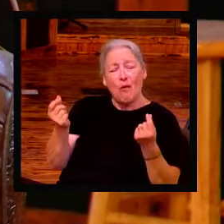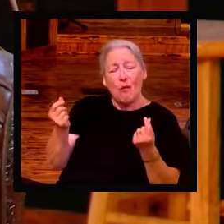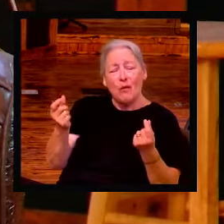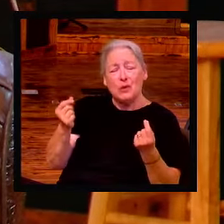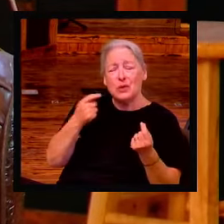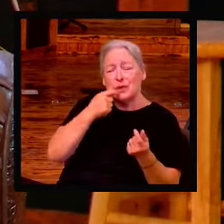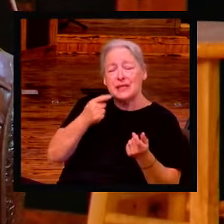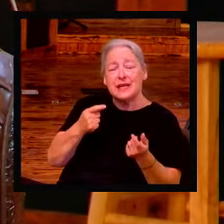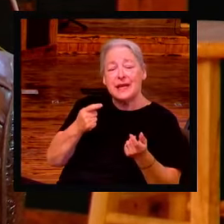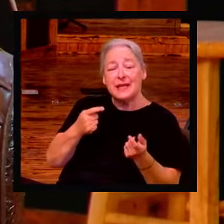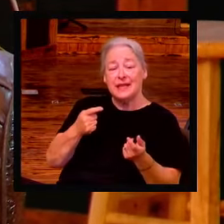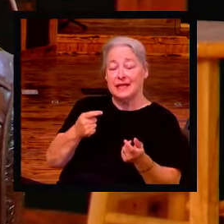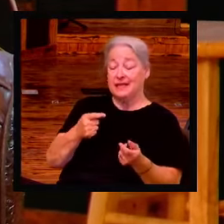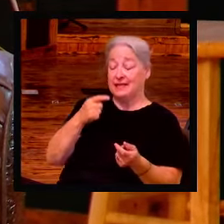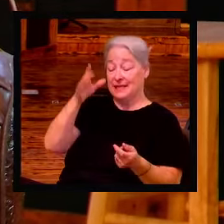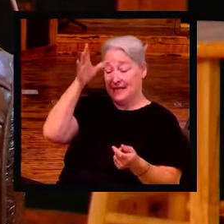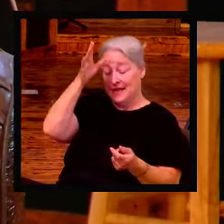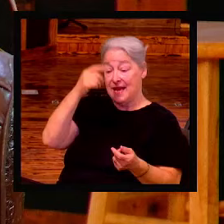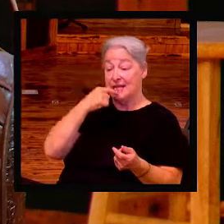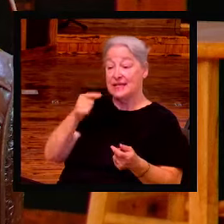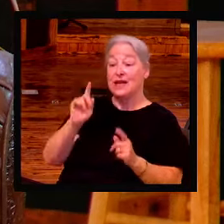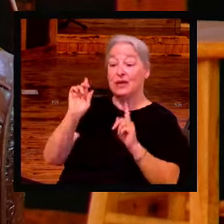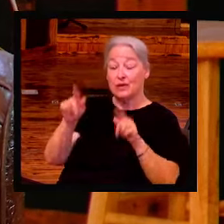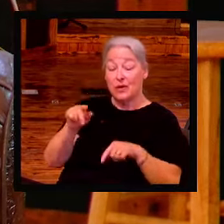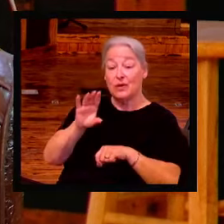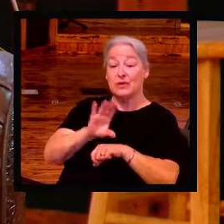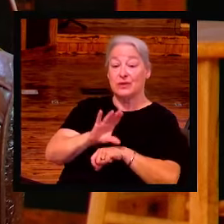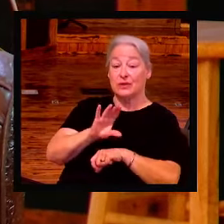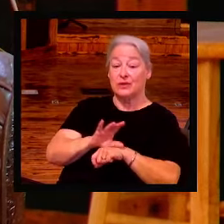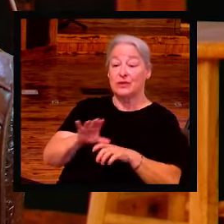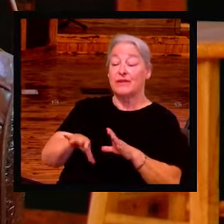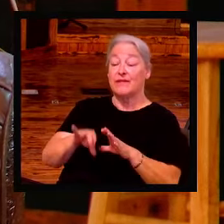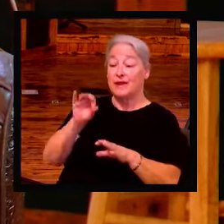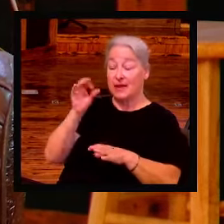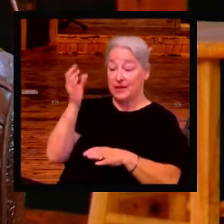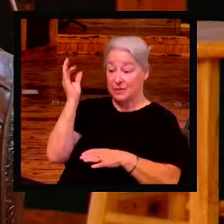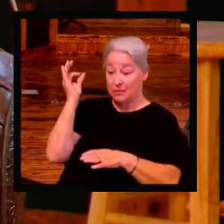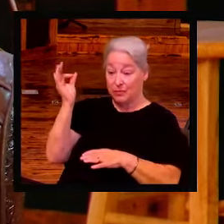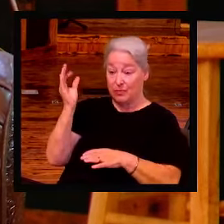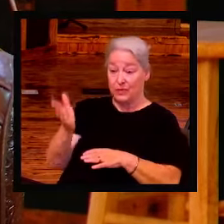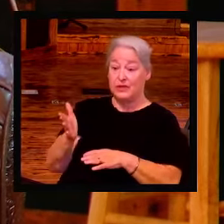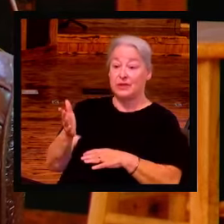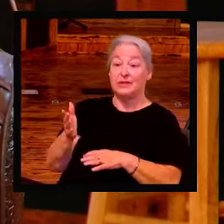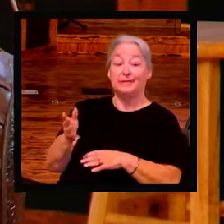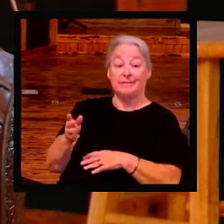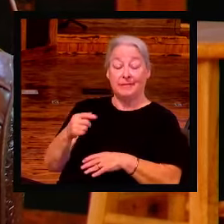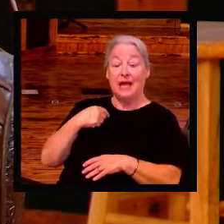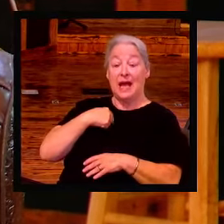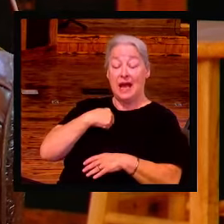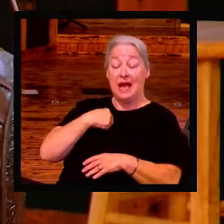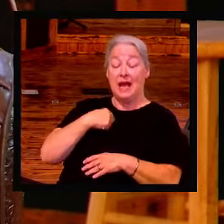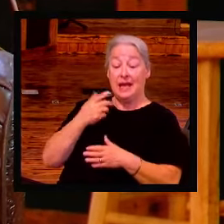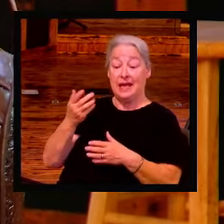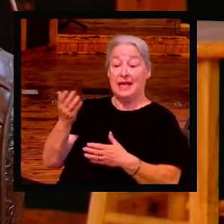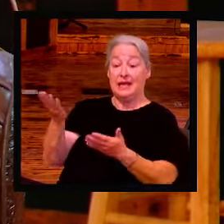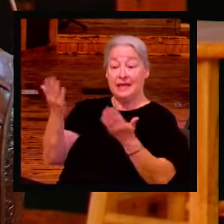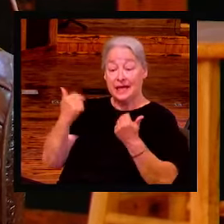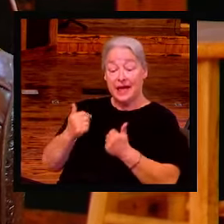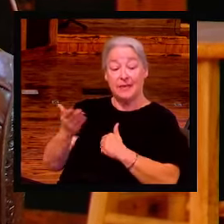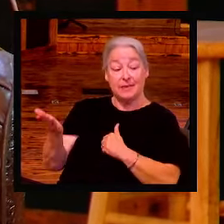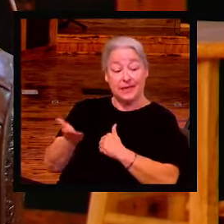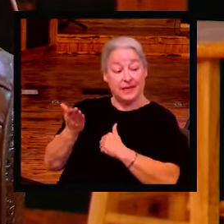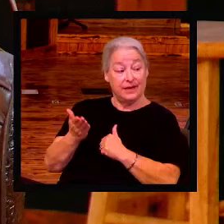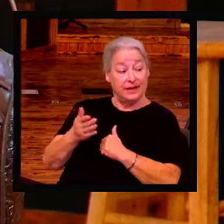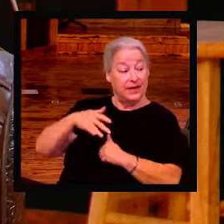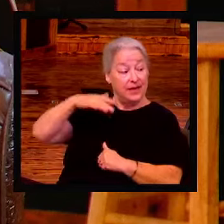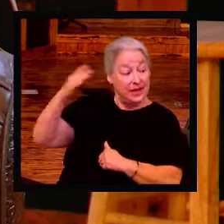And that's exactly what I did, and I came here. And I was introduced to Jason, and Jason was like, I want